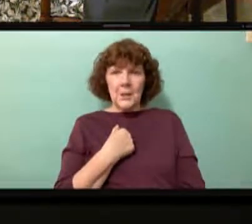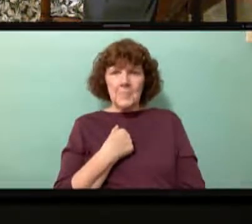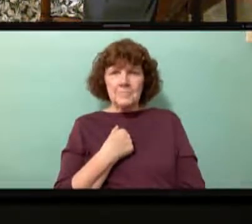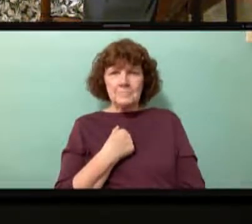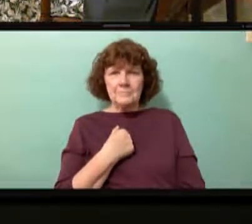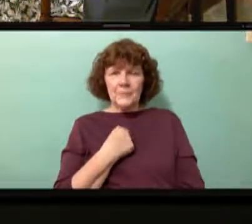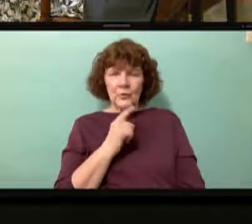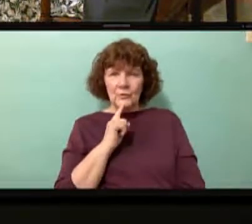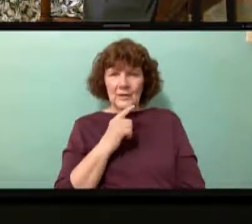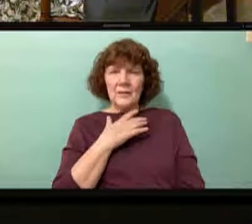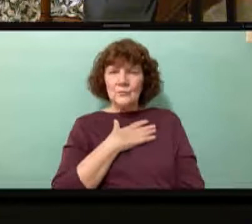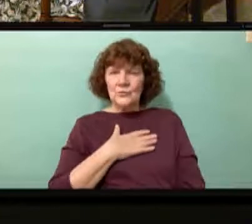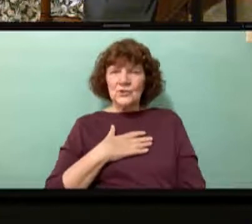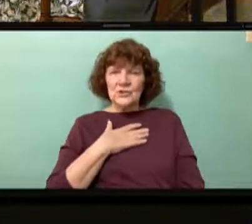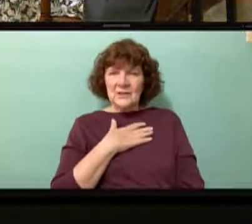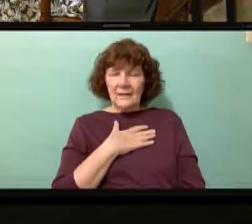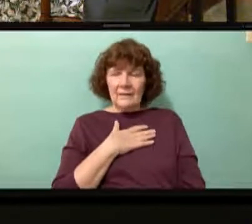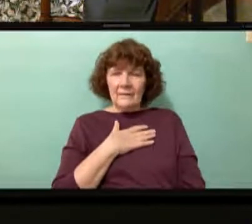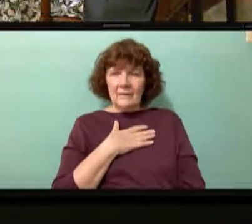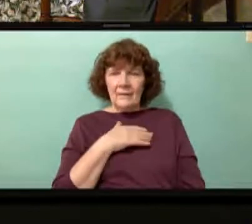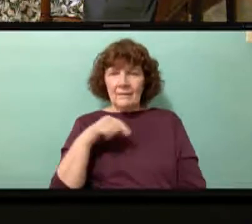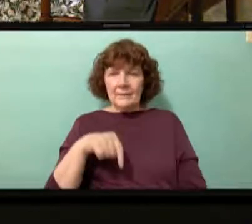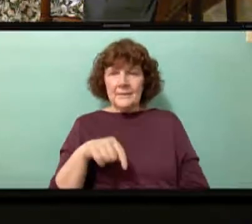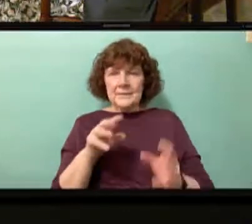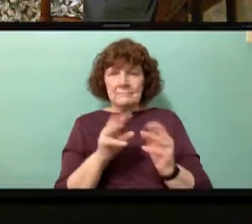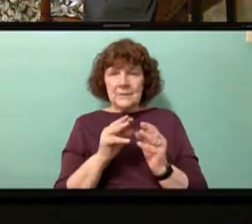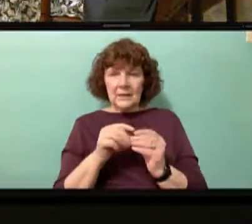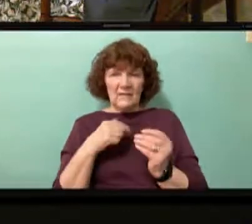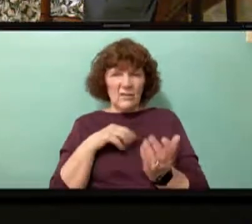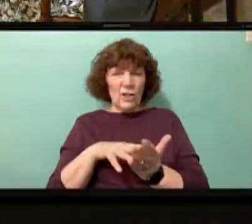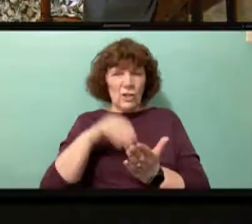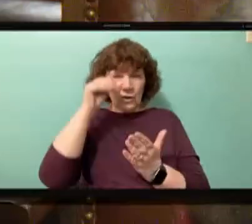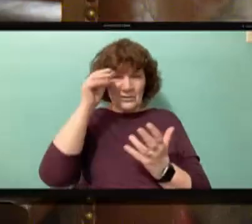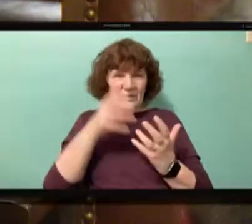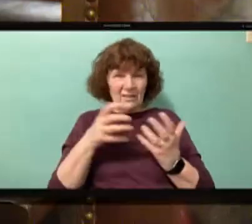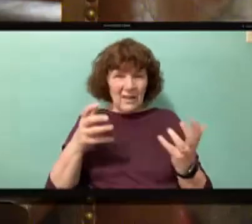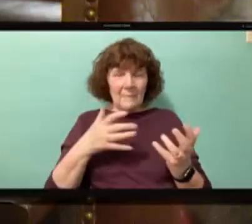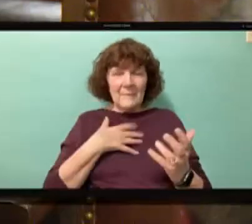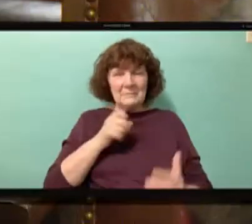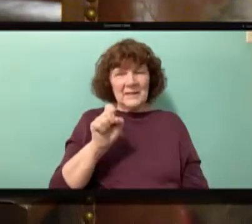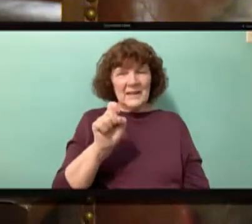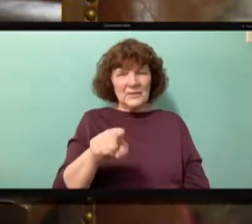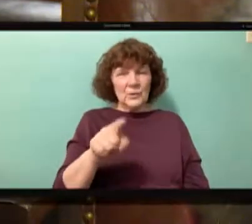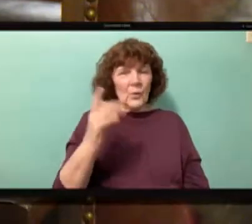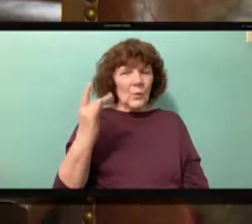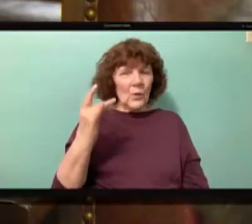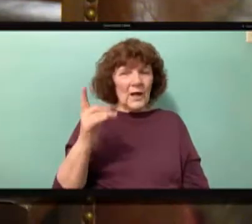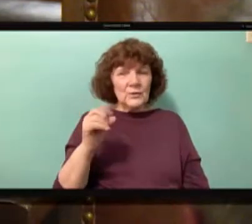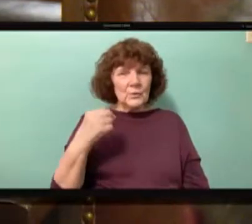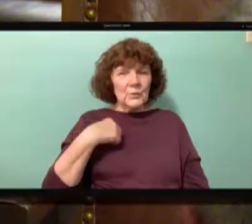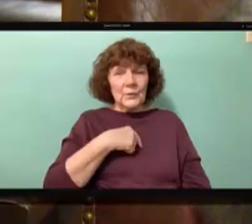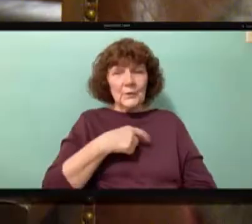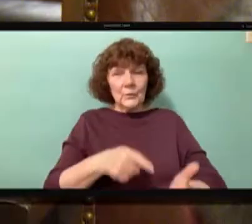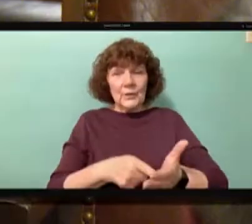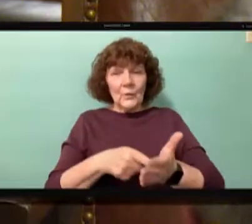really appreciate this, and I've learned a lot here. Let's start off, why do we require someone to submit a right to know